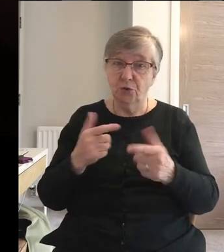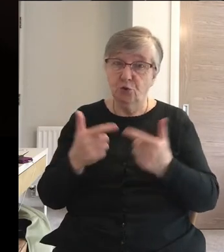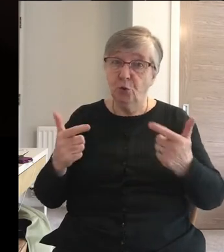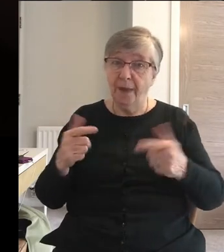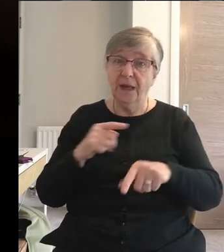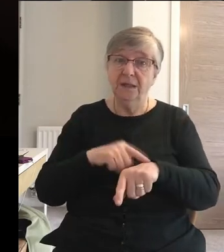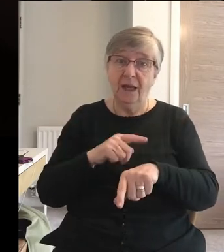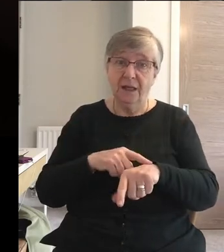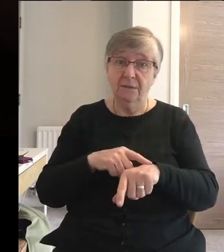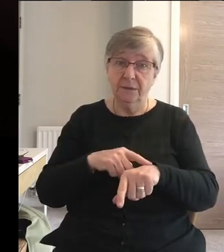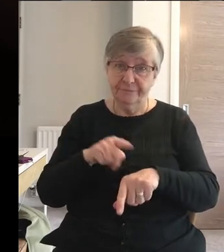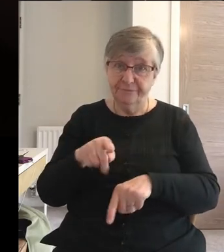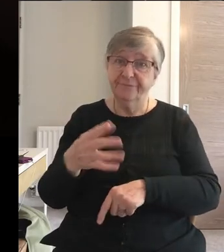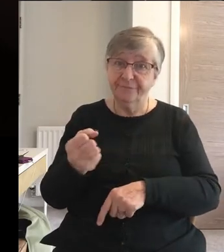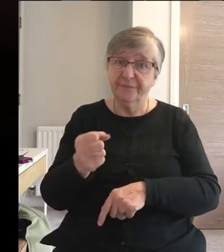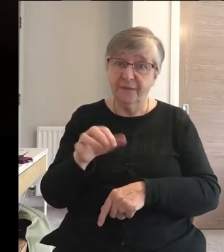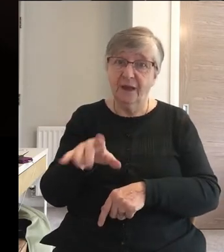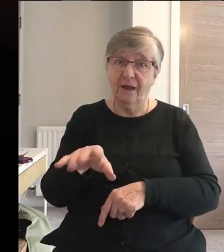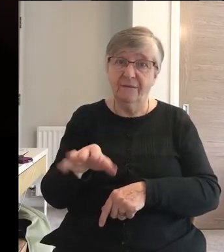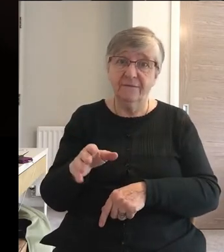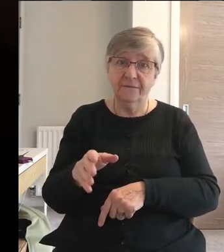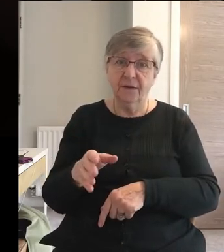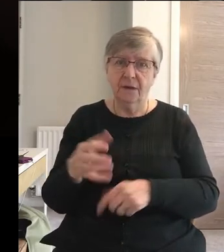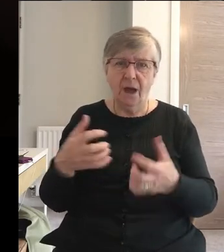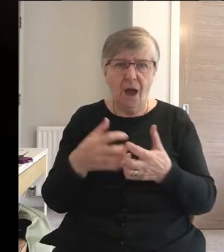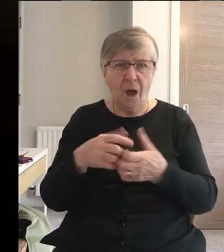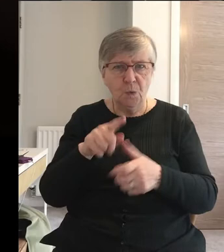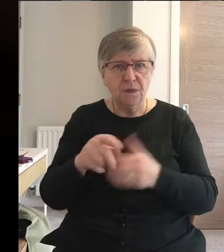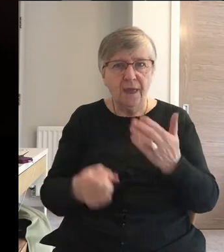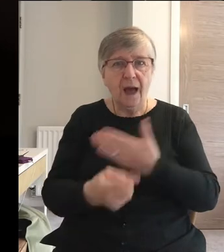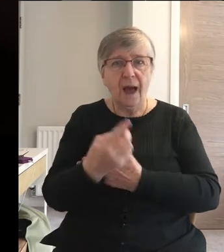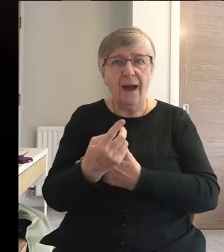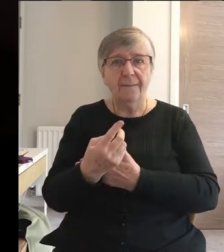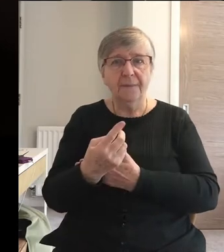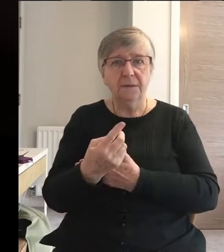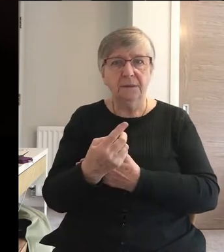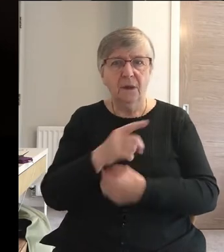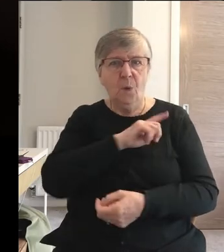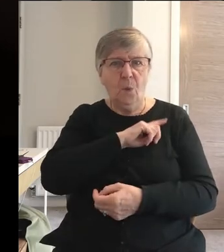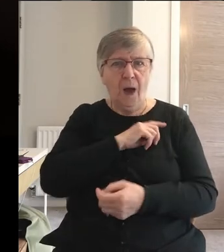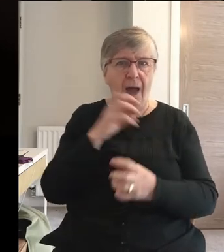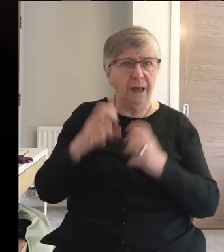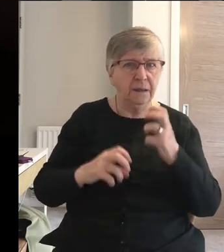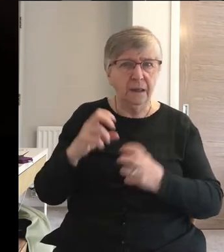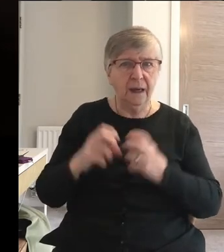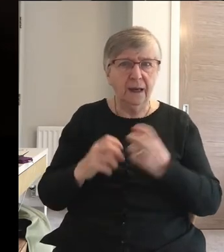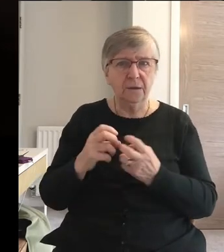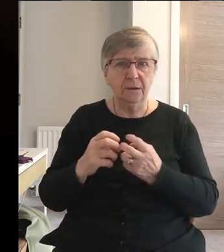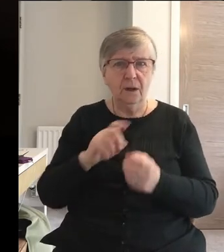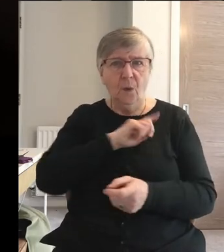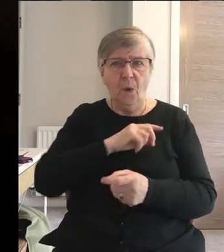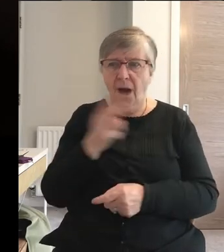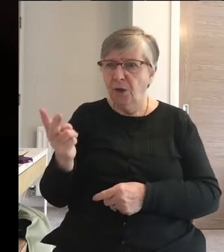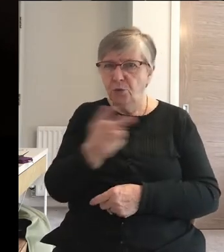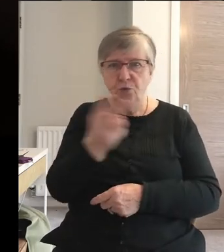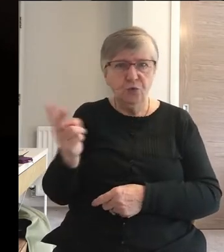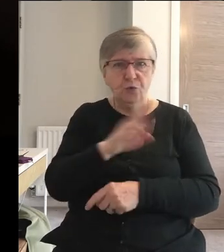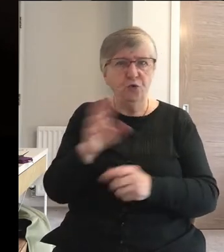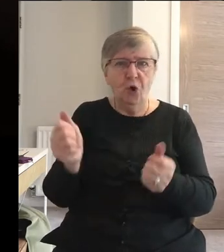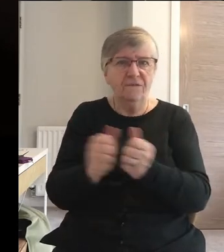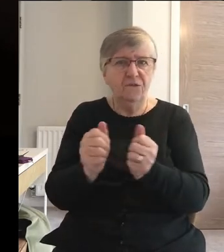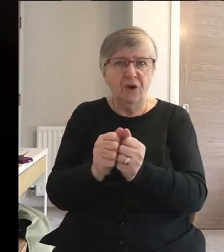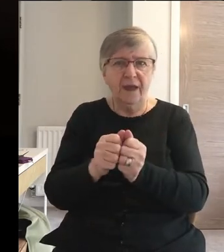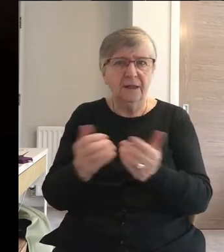often, there are. How does that happen? Why has that row broken out? How come you two are not getting